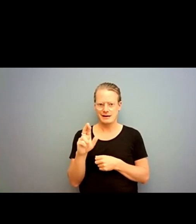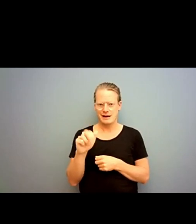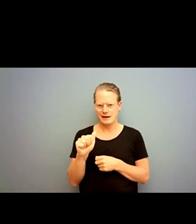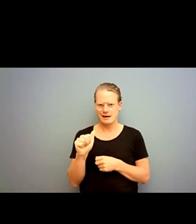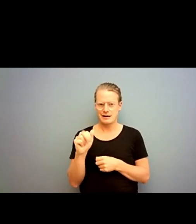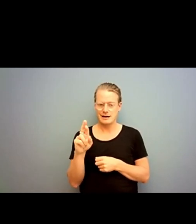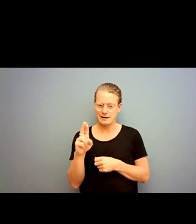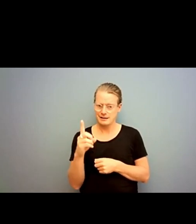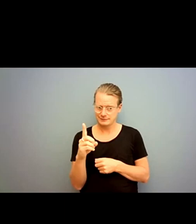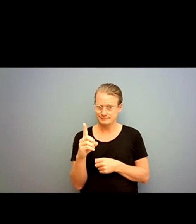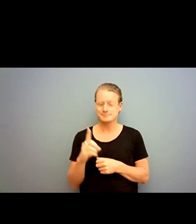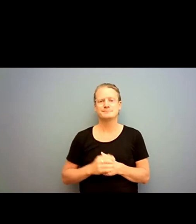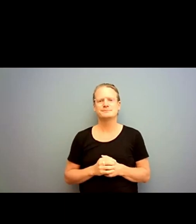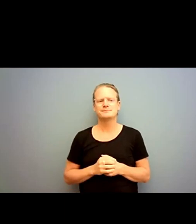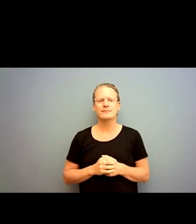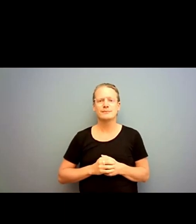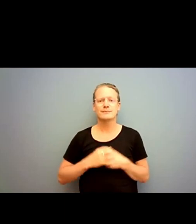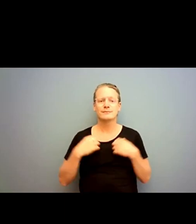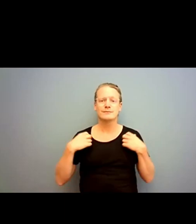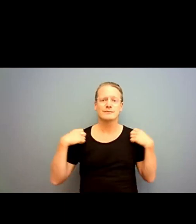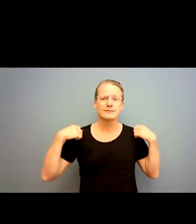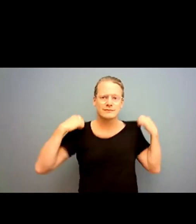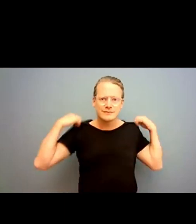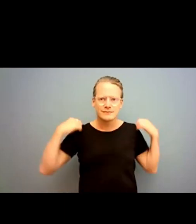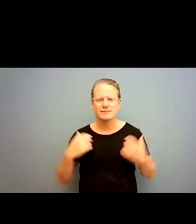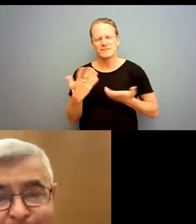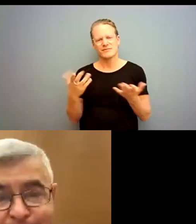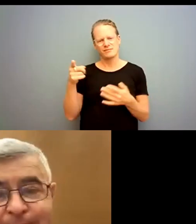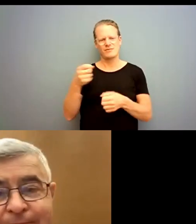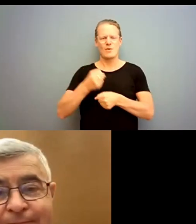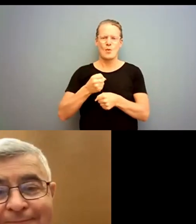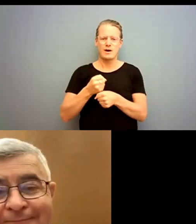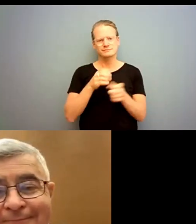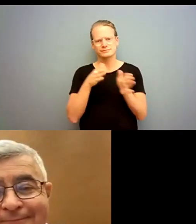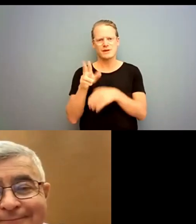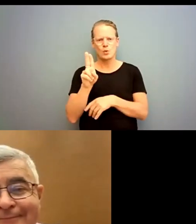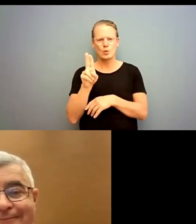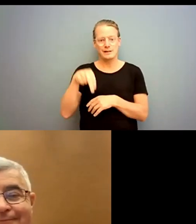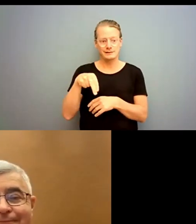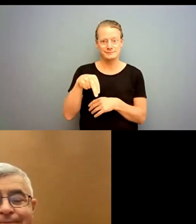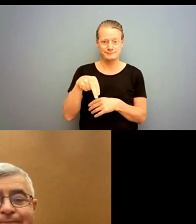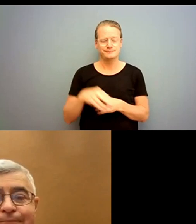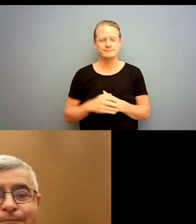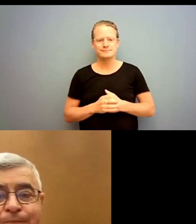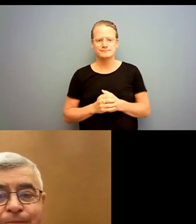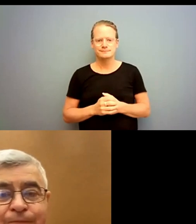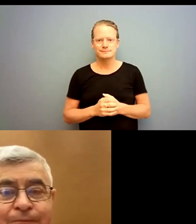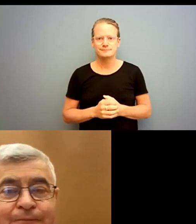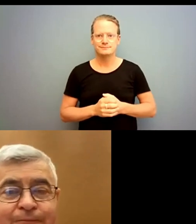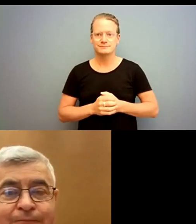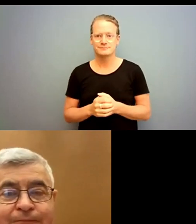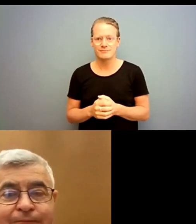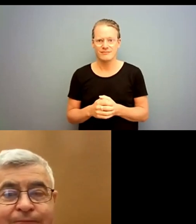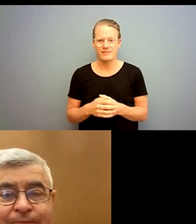are with us, Gerard, and before you came, we just told everyone to imagine that we are